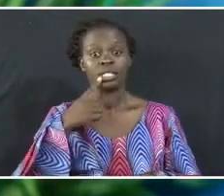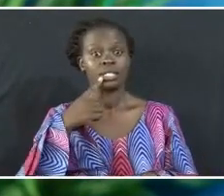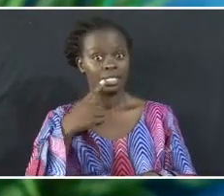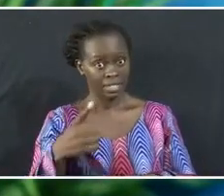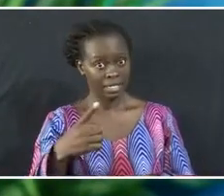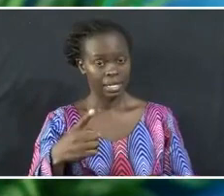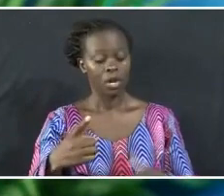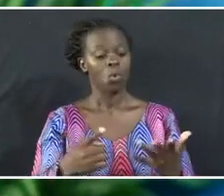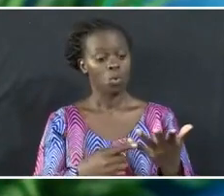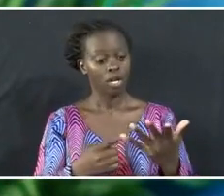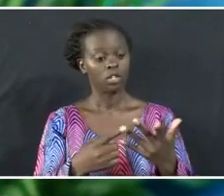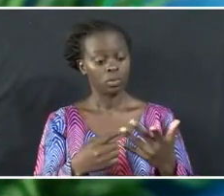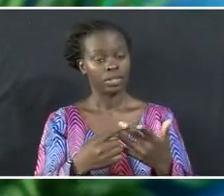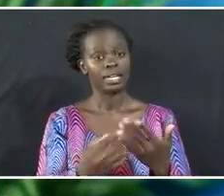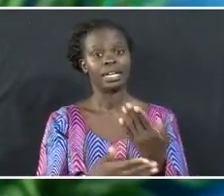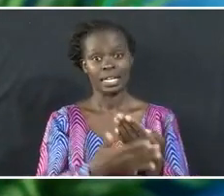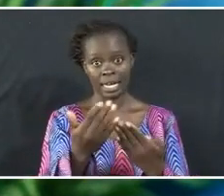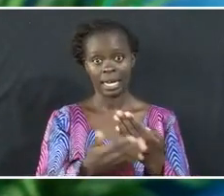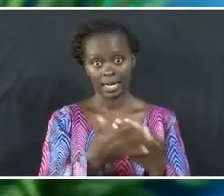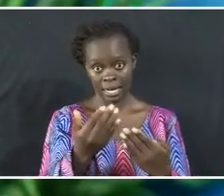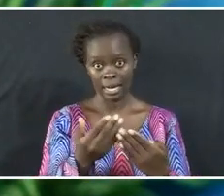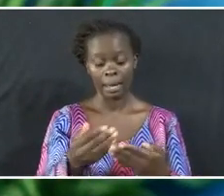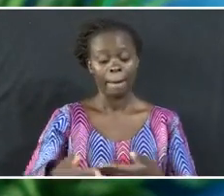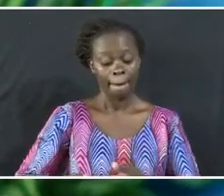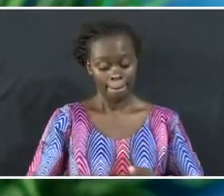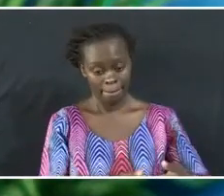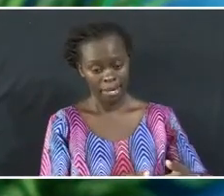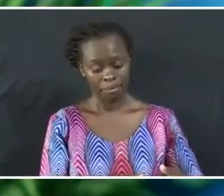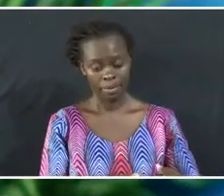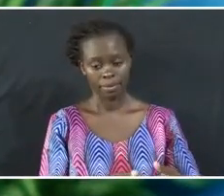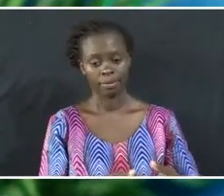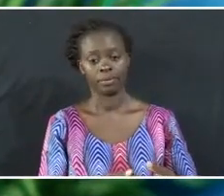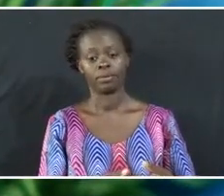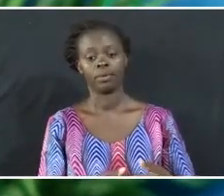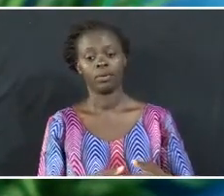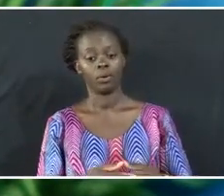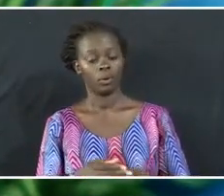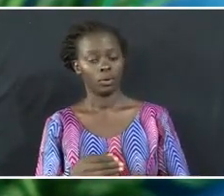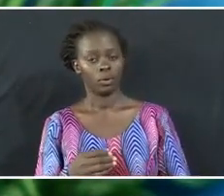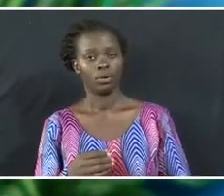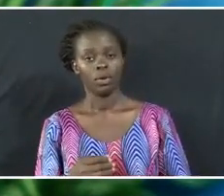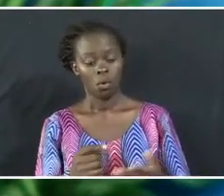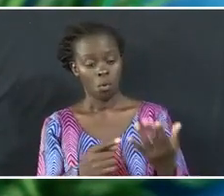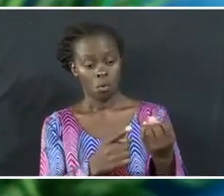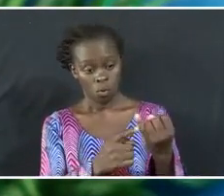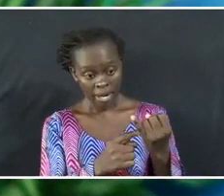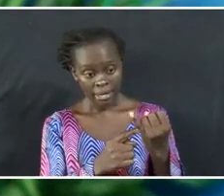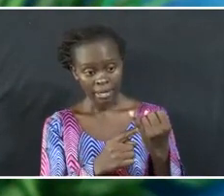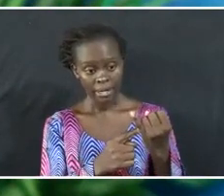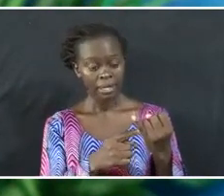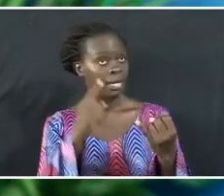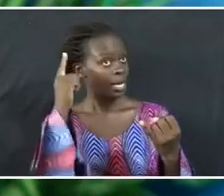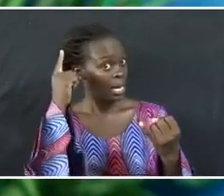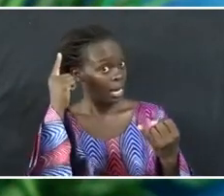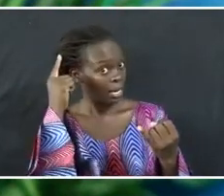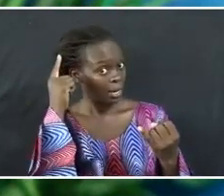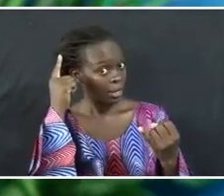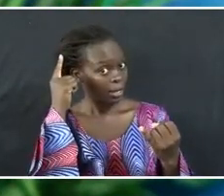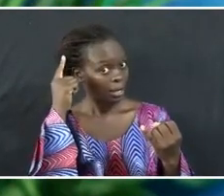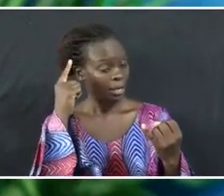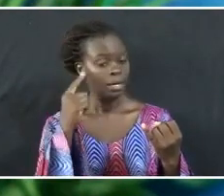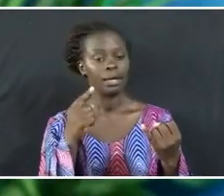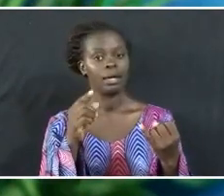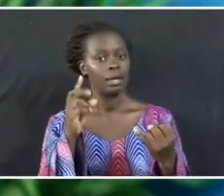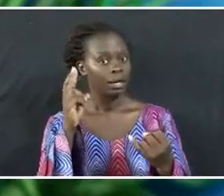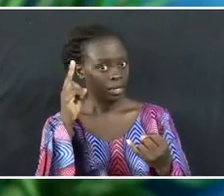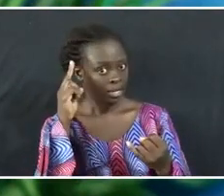The angel said that Samson's hair should not be cut. He was to become a Nazarite,